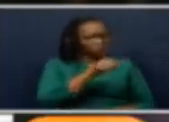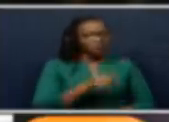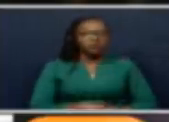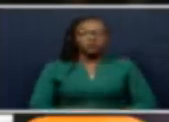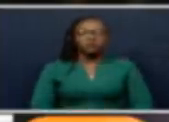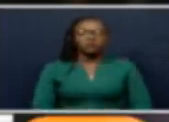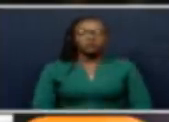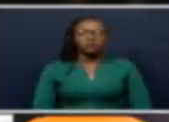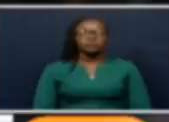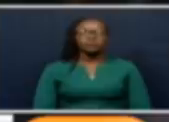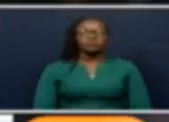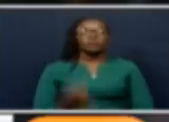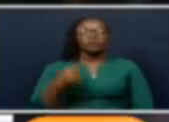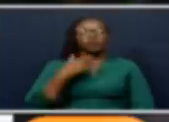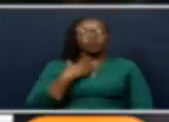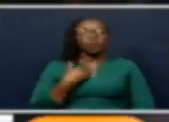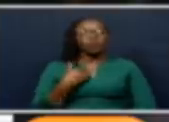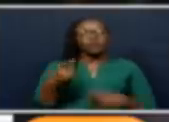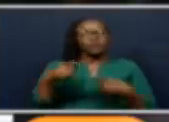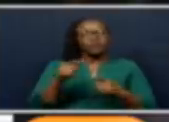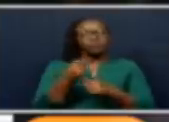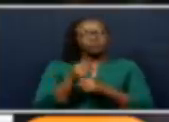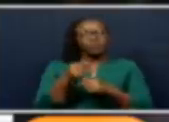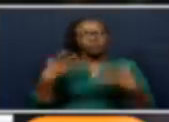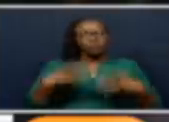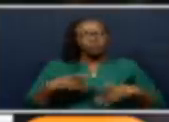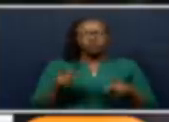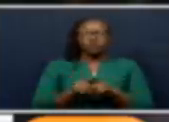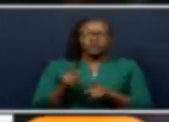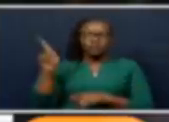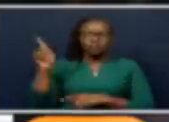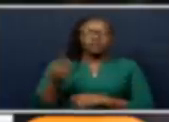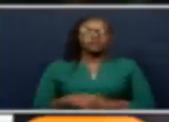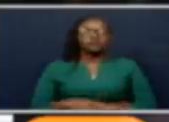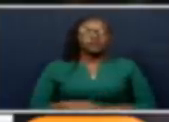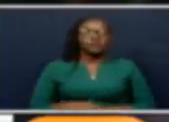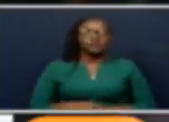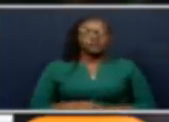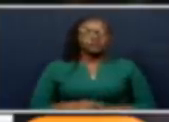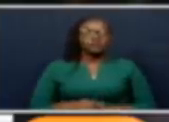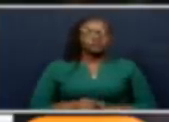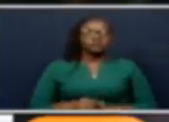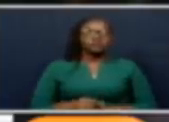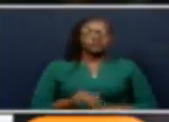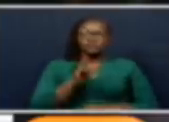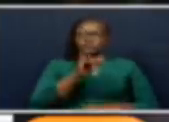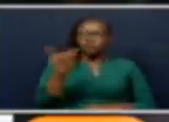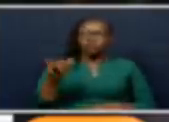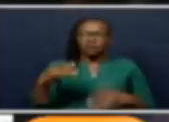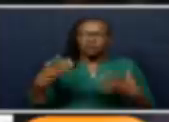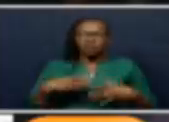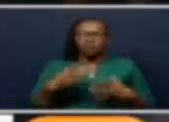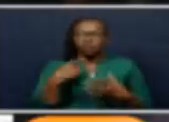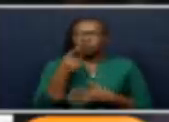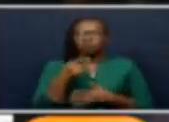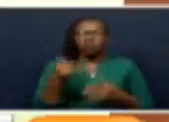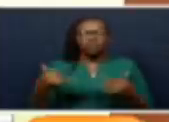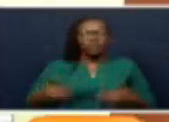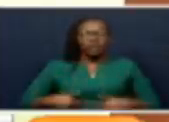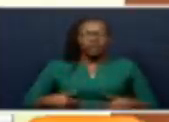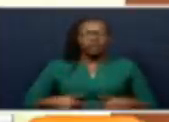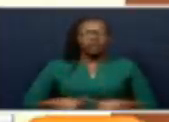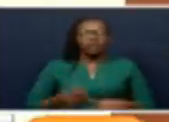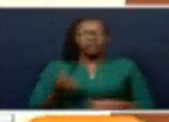We want self-made guys like that one. Yeah. Yeah. Those are the guys that those people, the young people of his